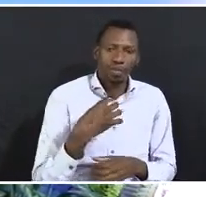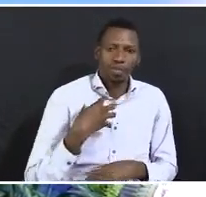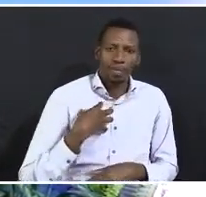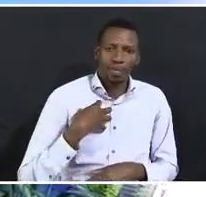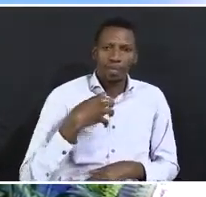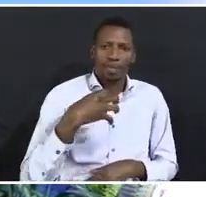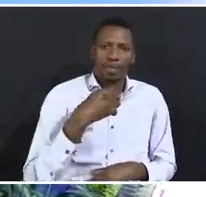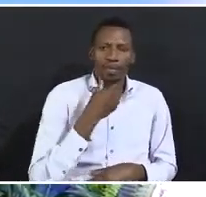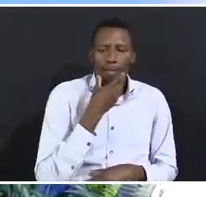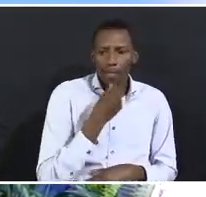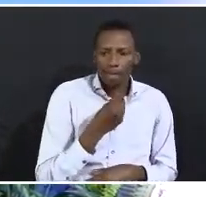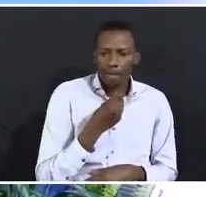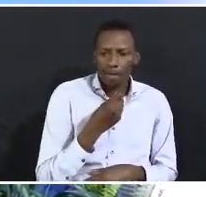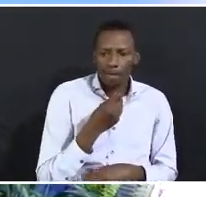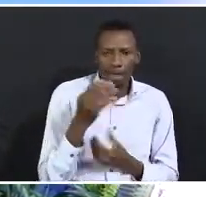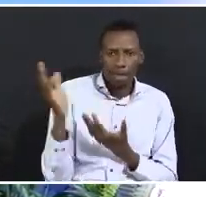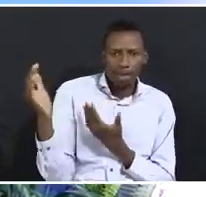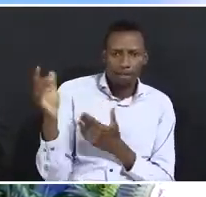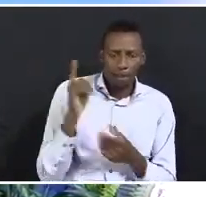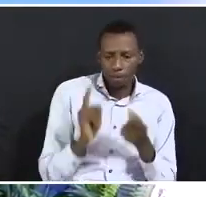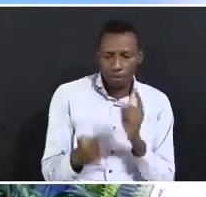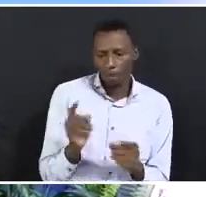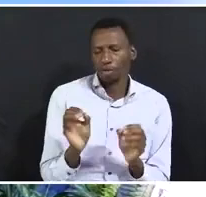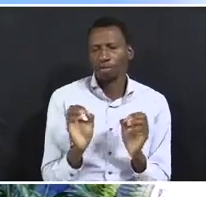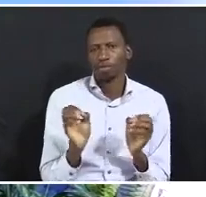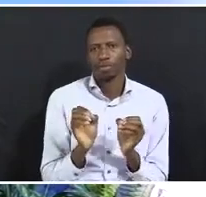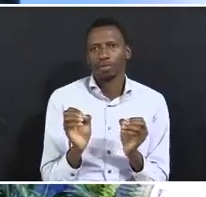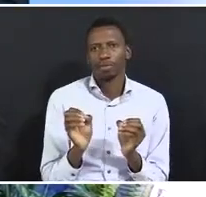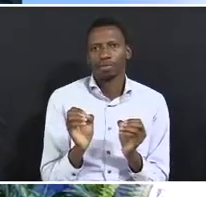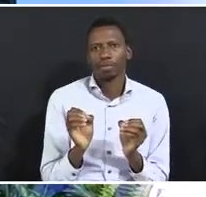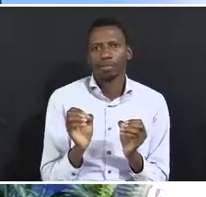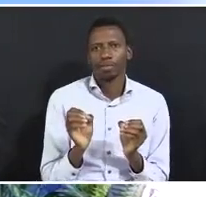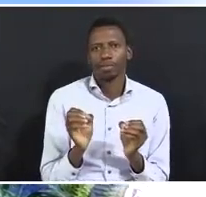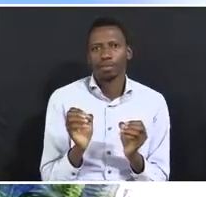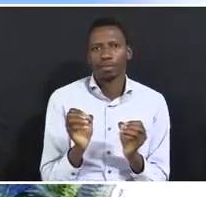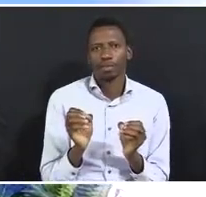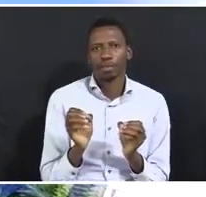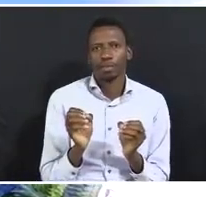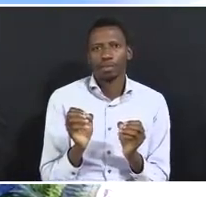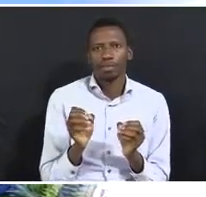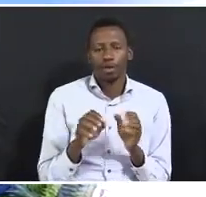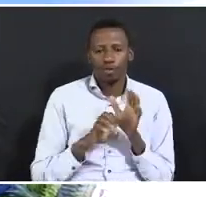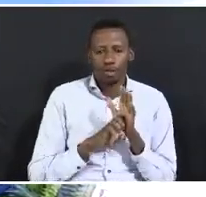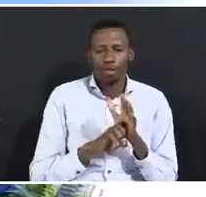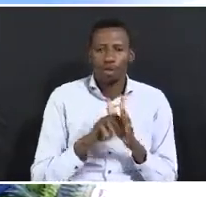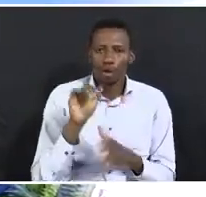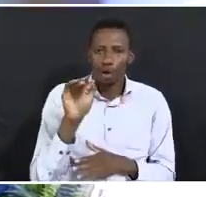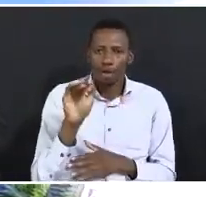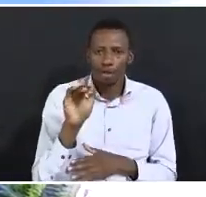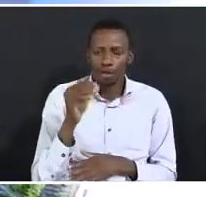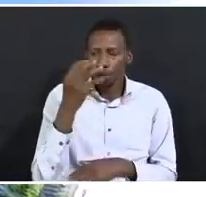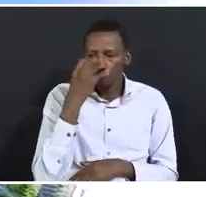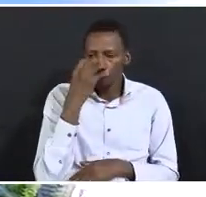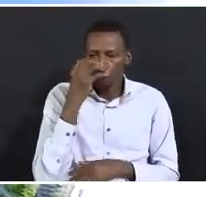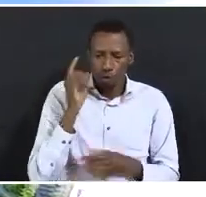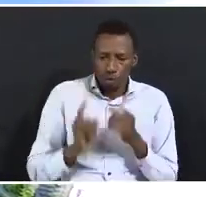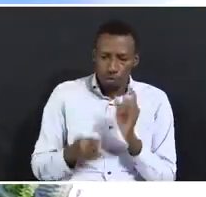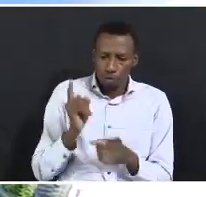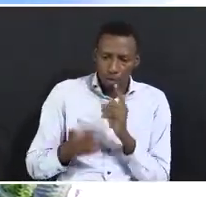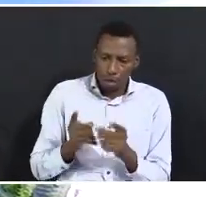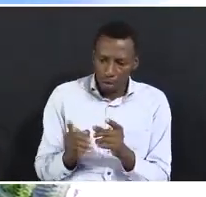man is not expected to run. It's like asking President Ruto to run ahead of